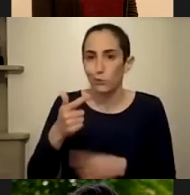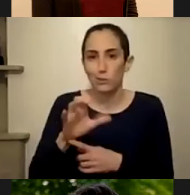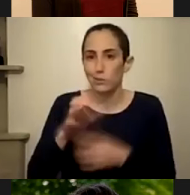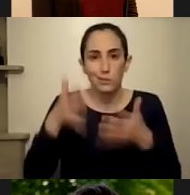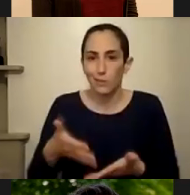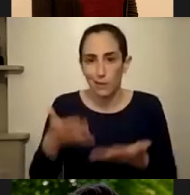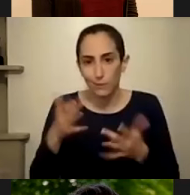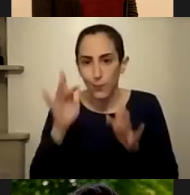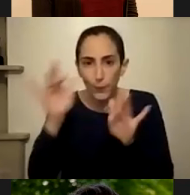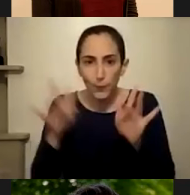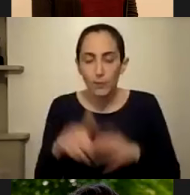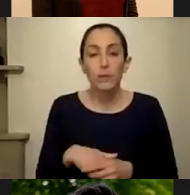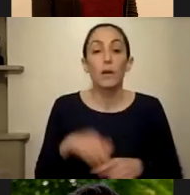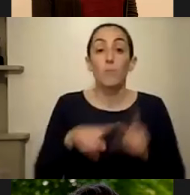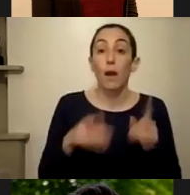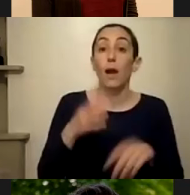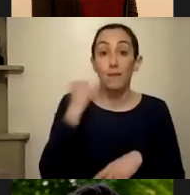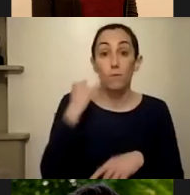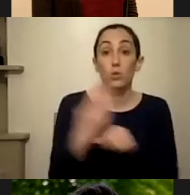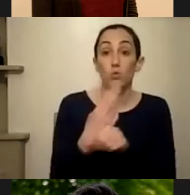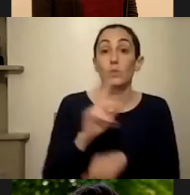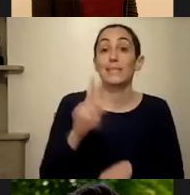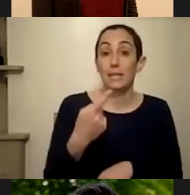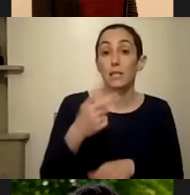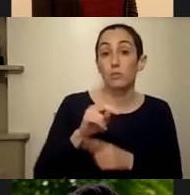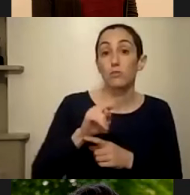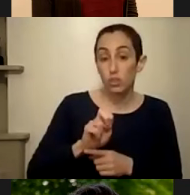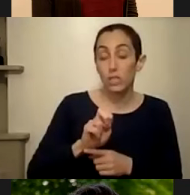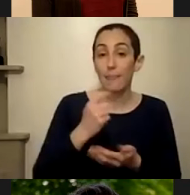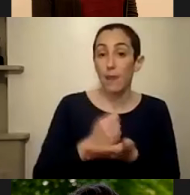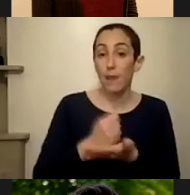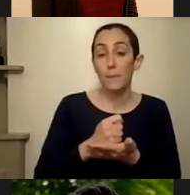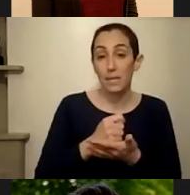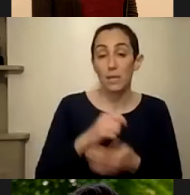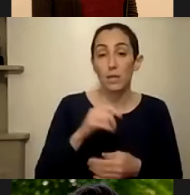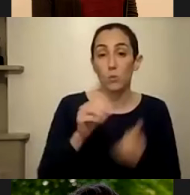after the gene transfer, the single gene therapy, the CAMK2,